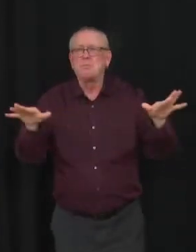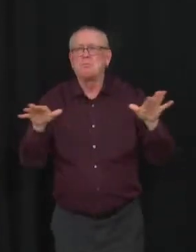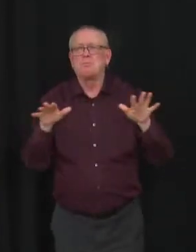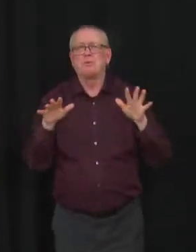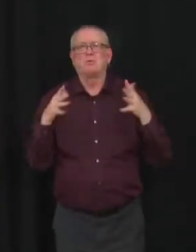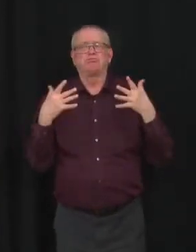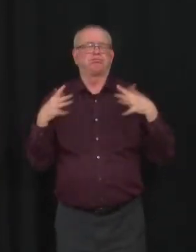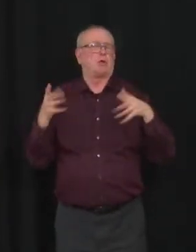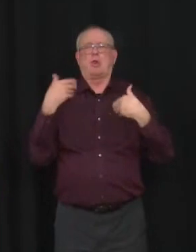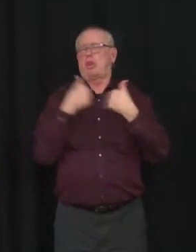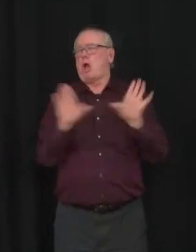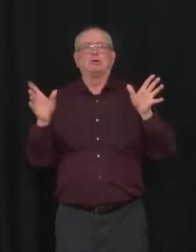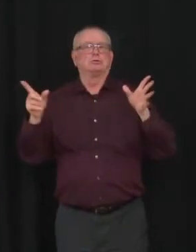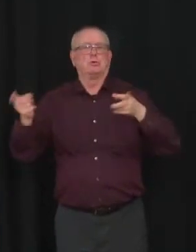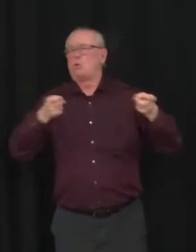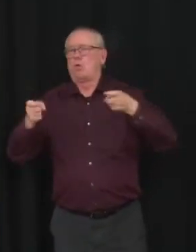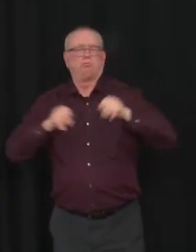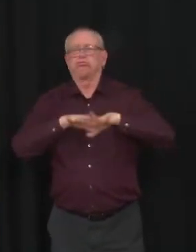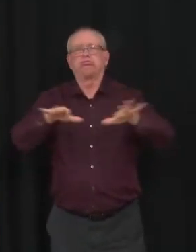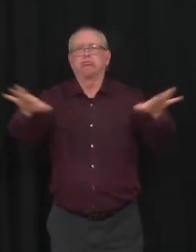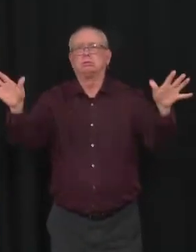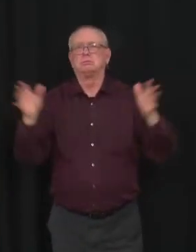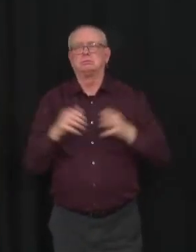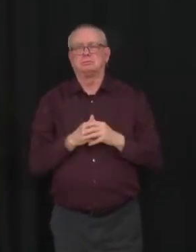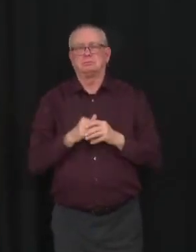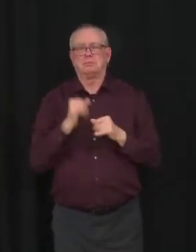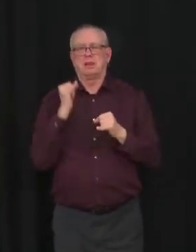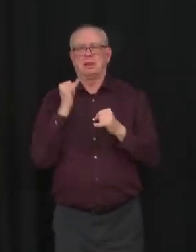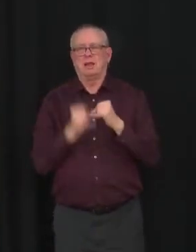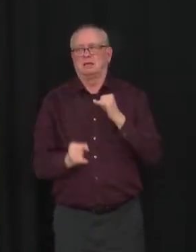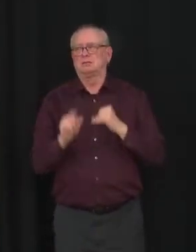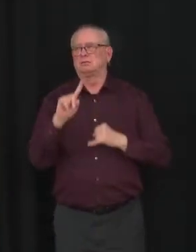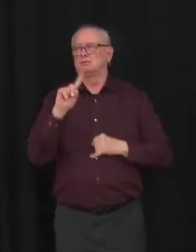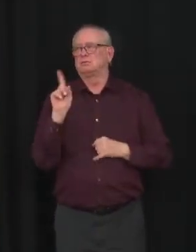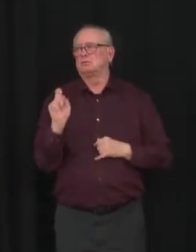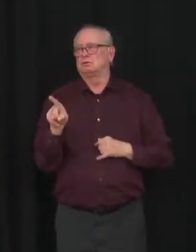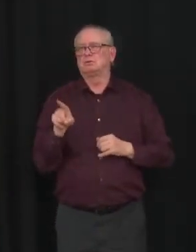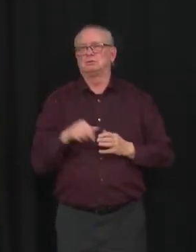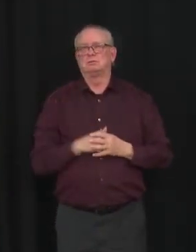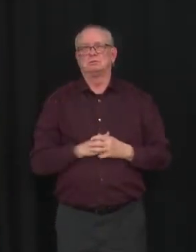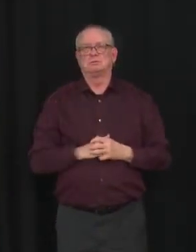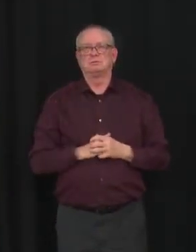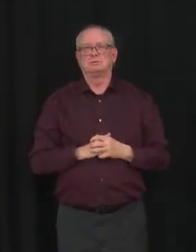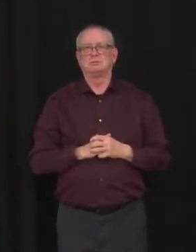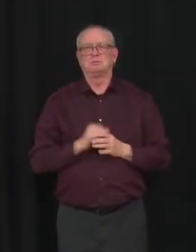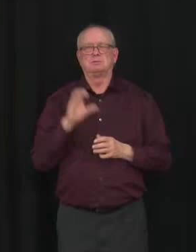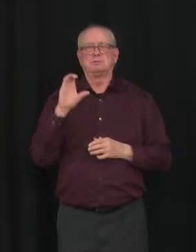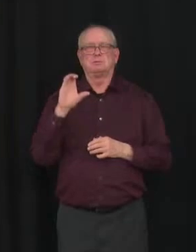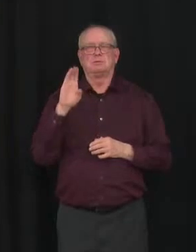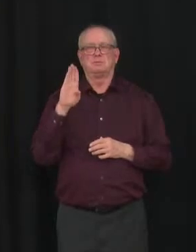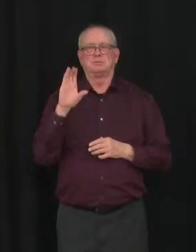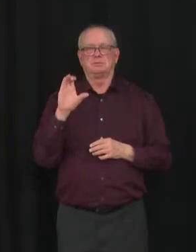Thank you, Dr. Hinshaw. Operator, can you please put through our final caller? Adrienne Williams, CBC French.